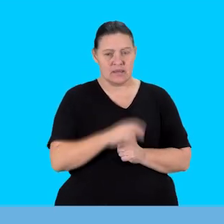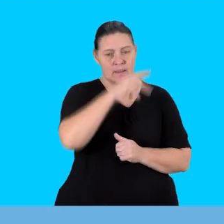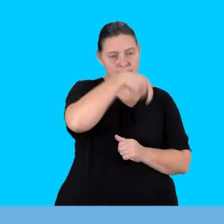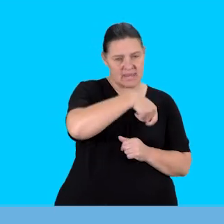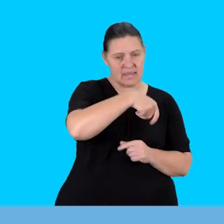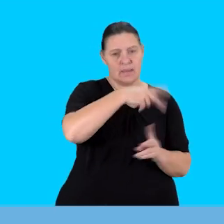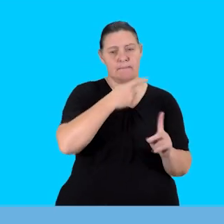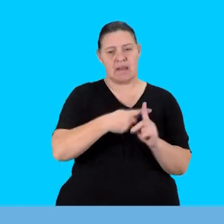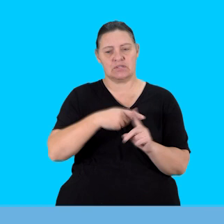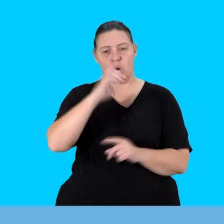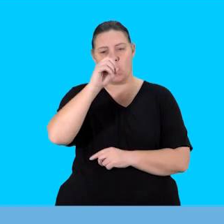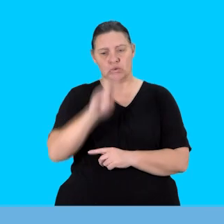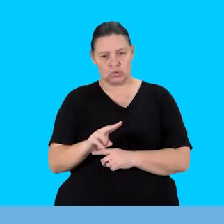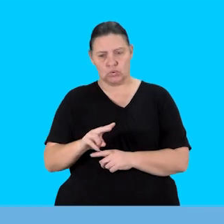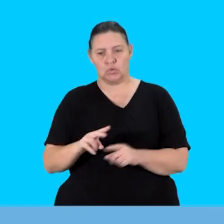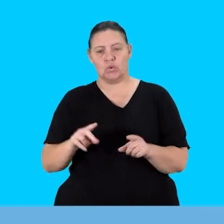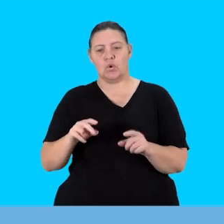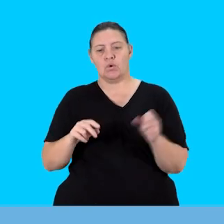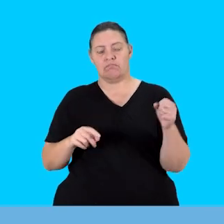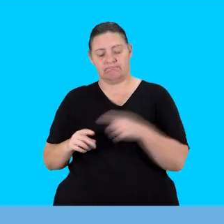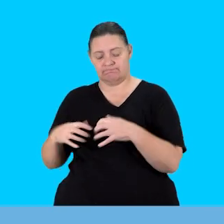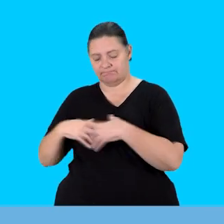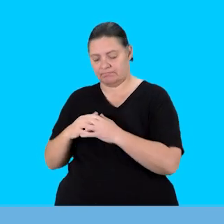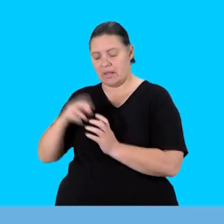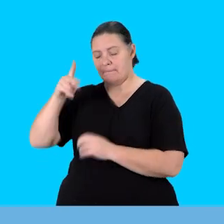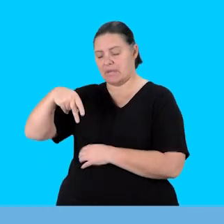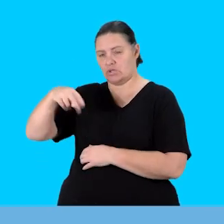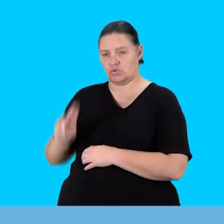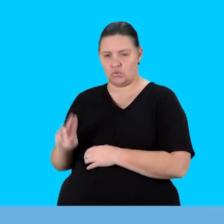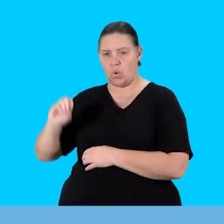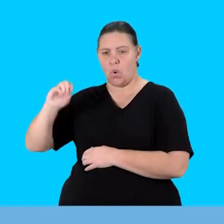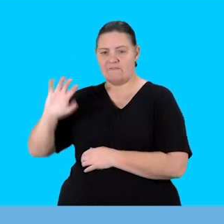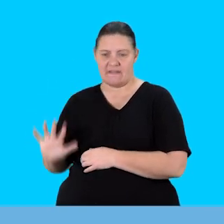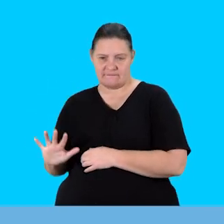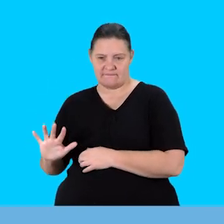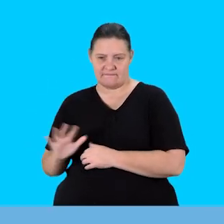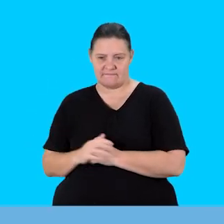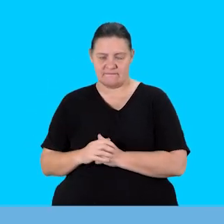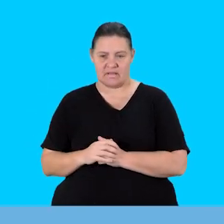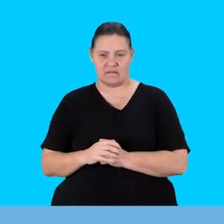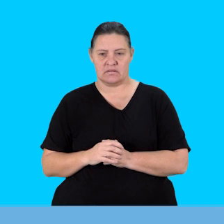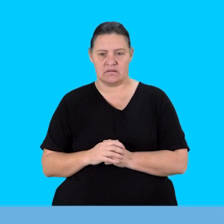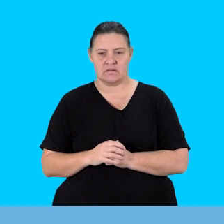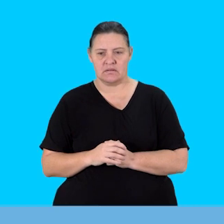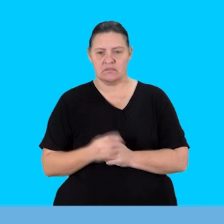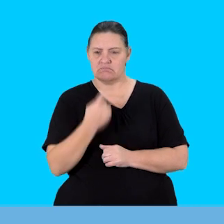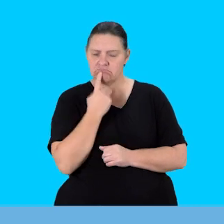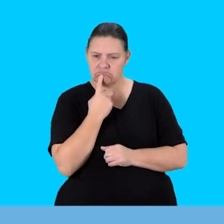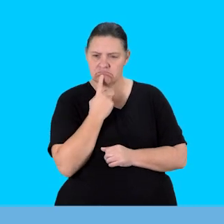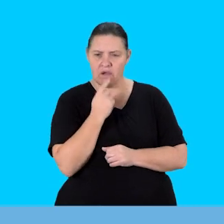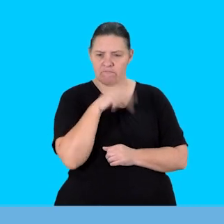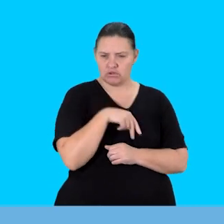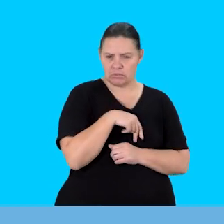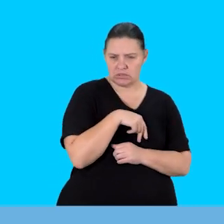We have P plus O2 reacting to form P2O5. We have 1 P, 1 phosphorus, but then we have